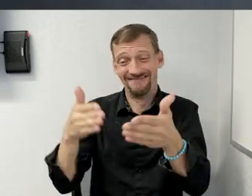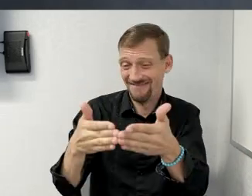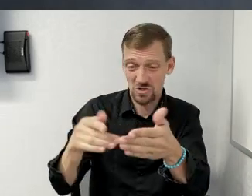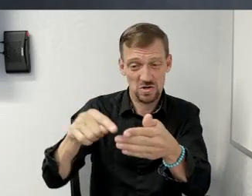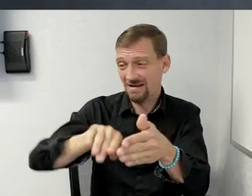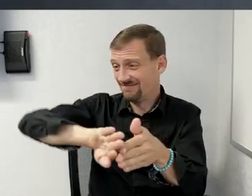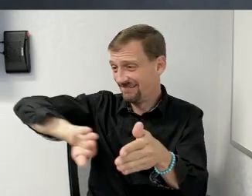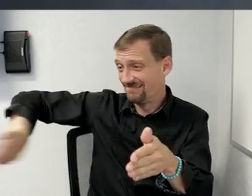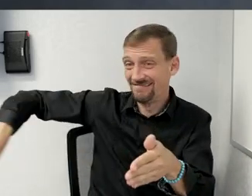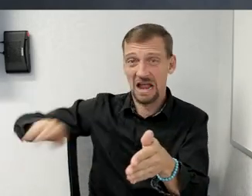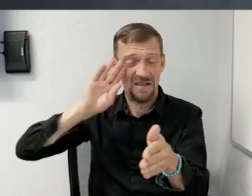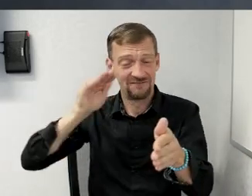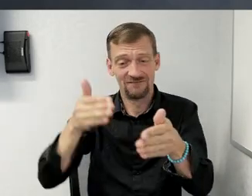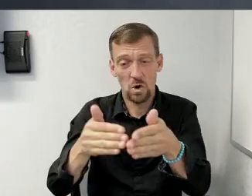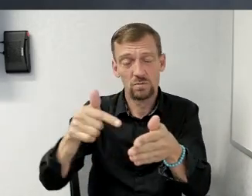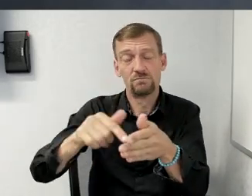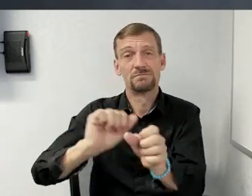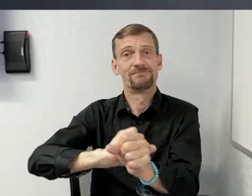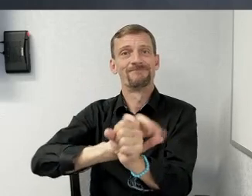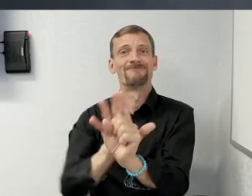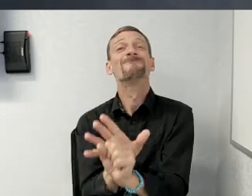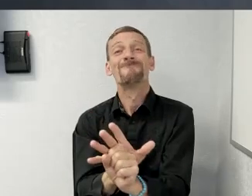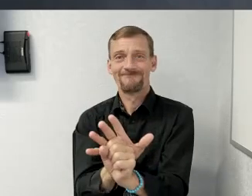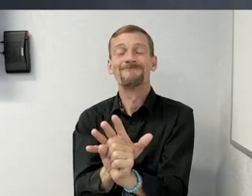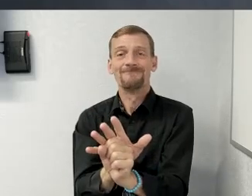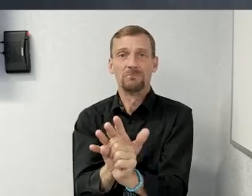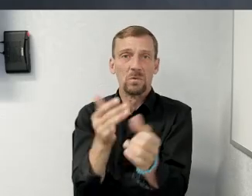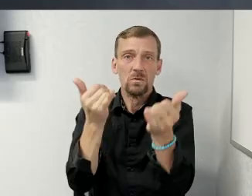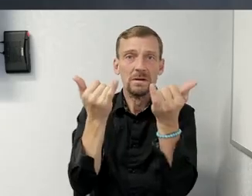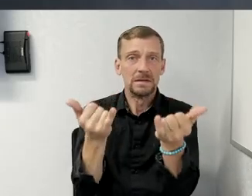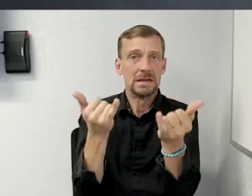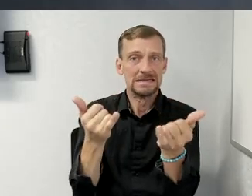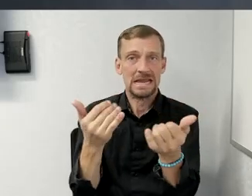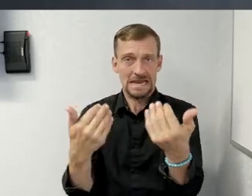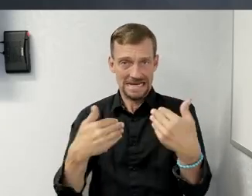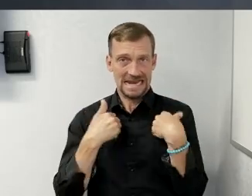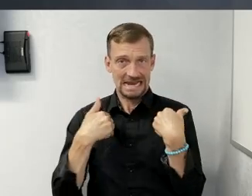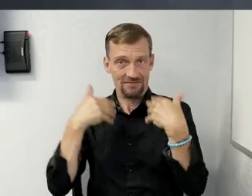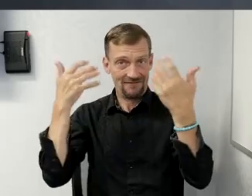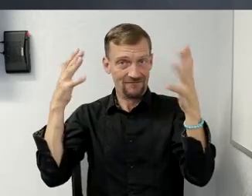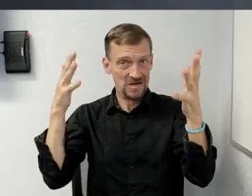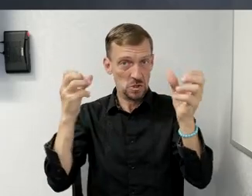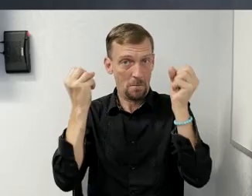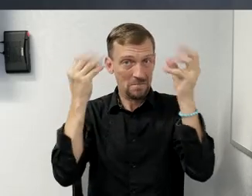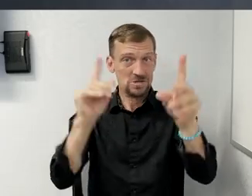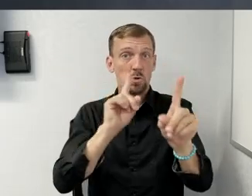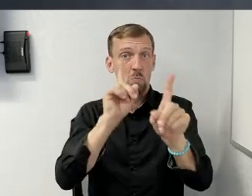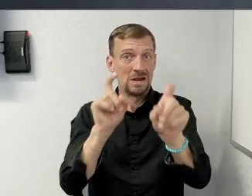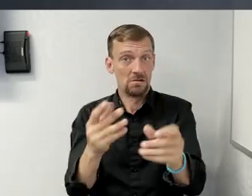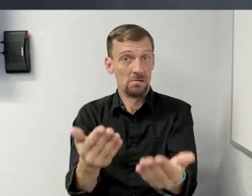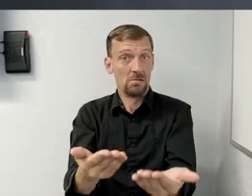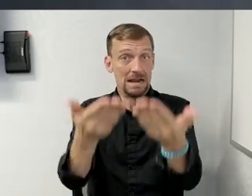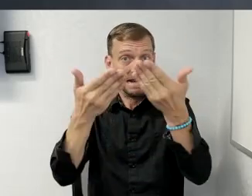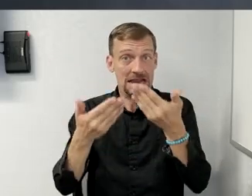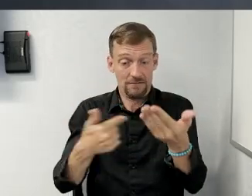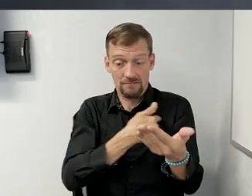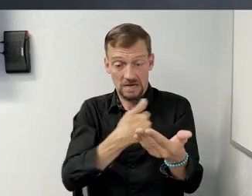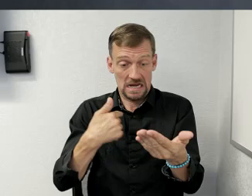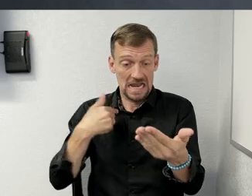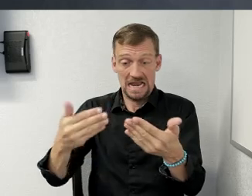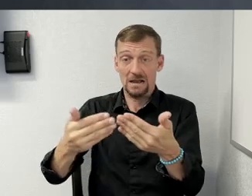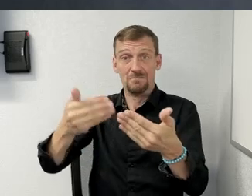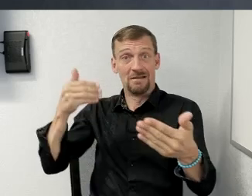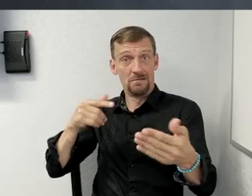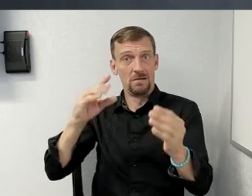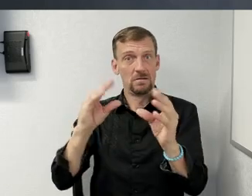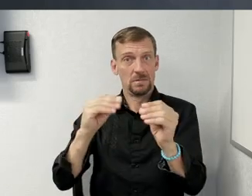pandemic right now. And so I think tonight, given the questions that we have received in advance, we're pretty much going to